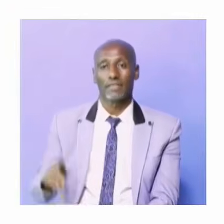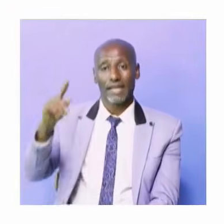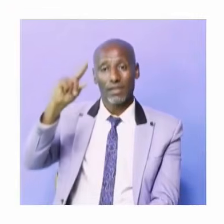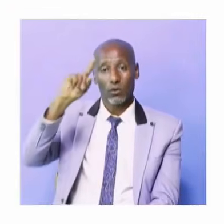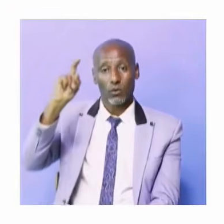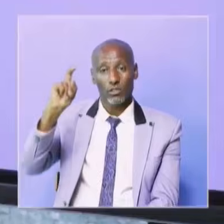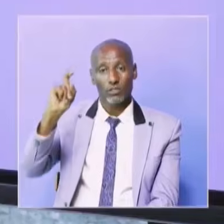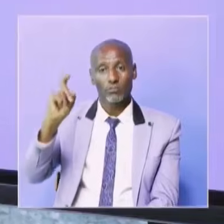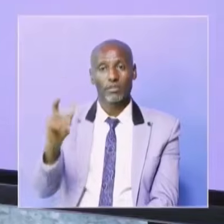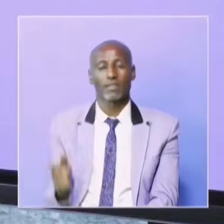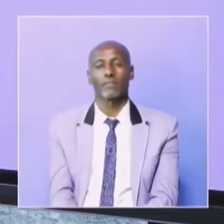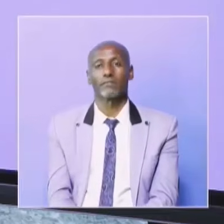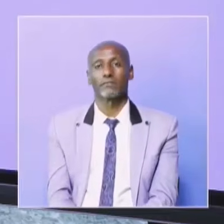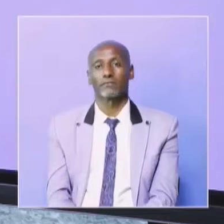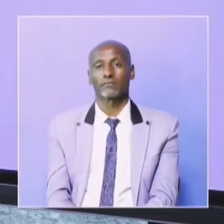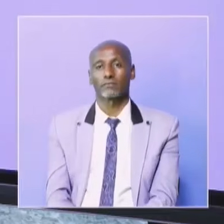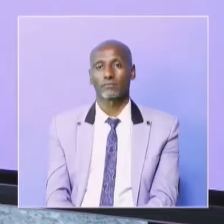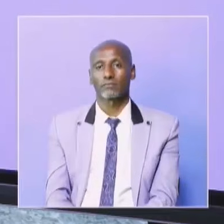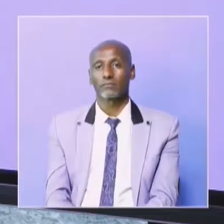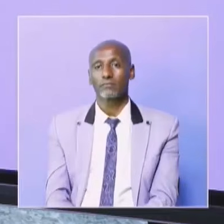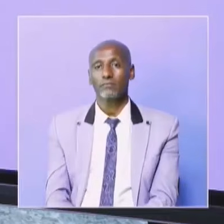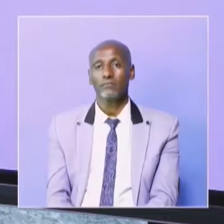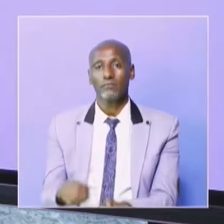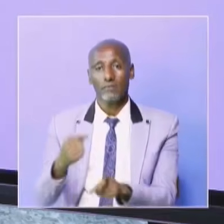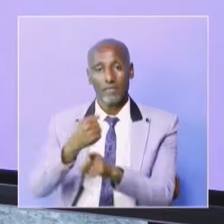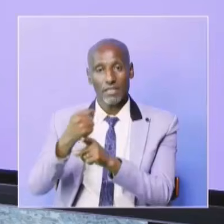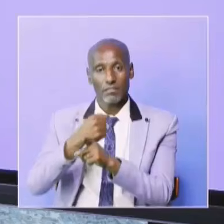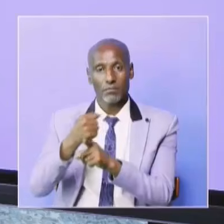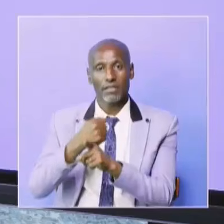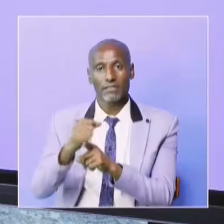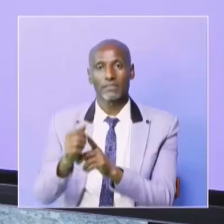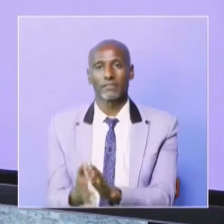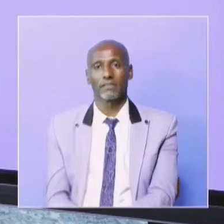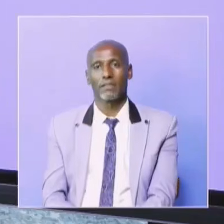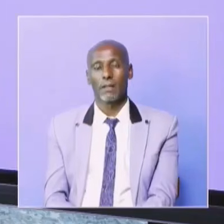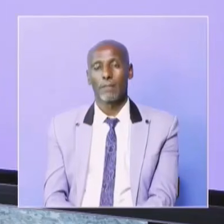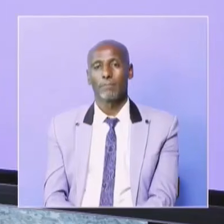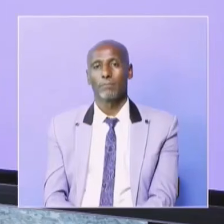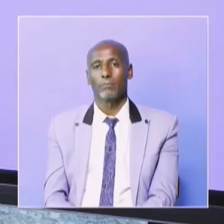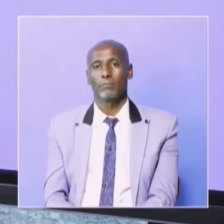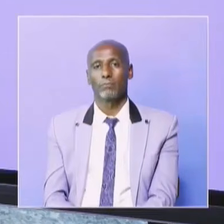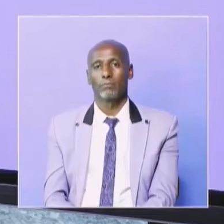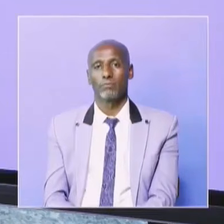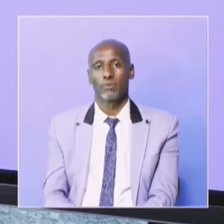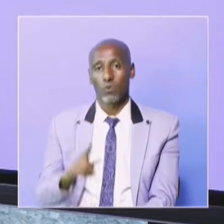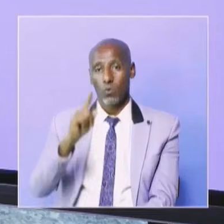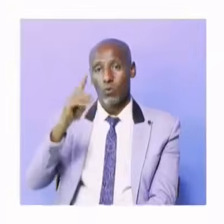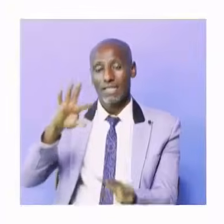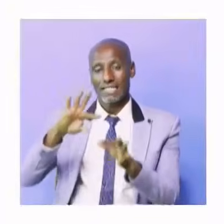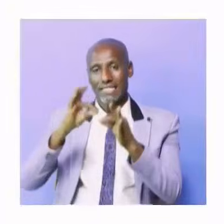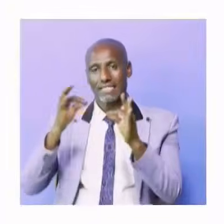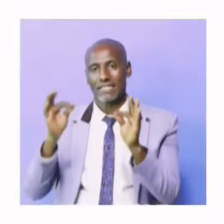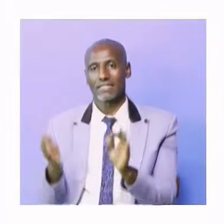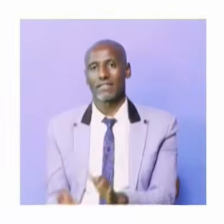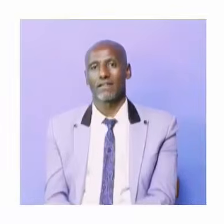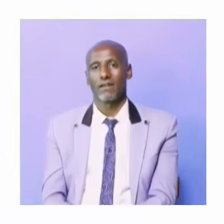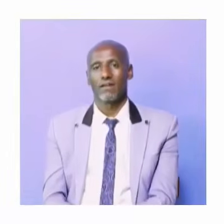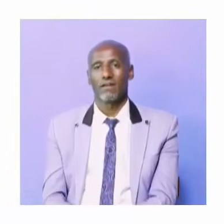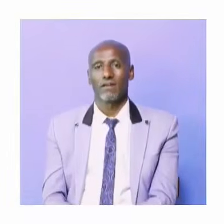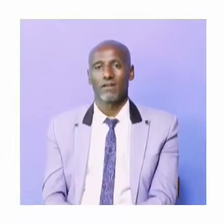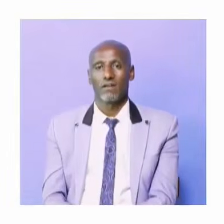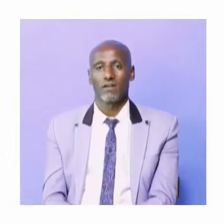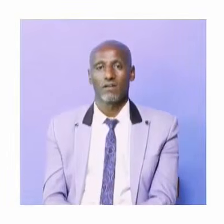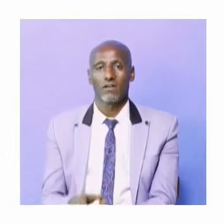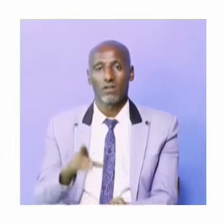mark. Now we're going to practice. Okay? Let me show you one sentence. Okay? Do